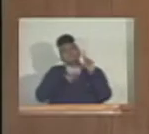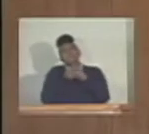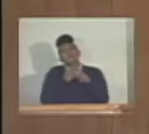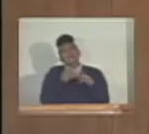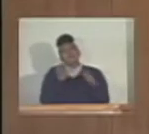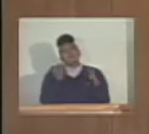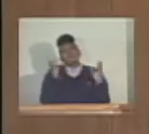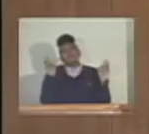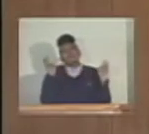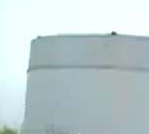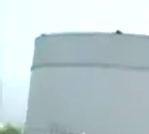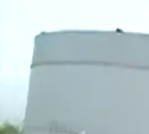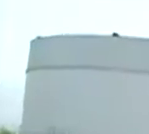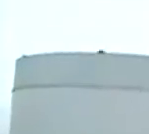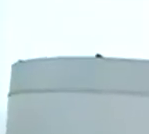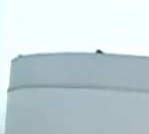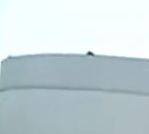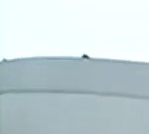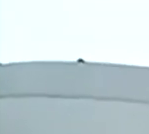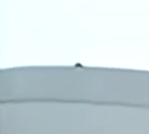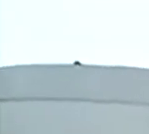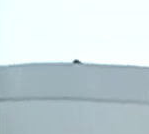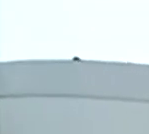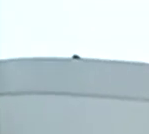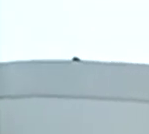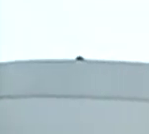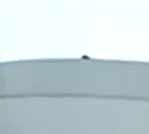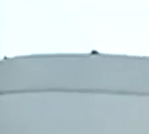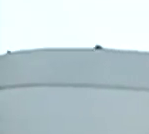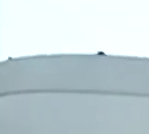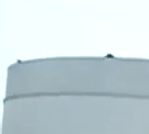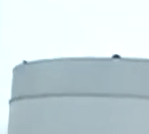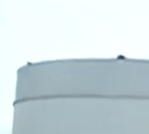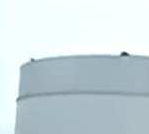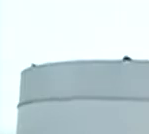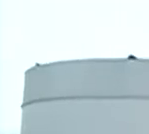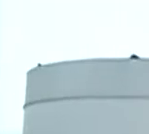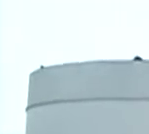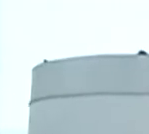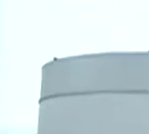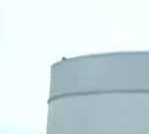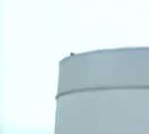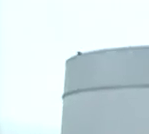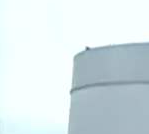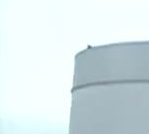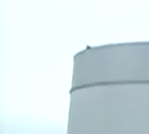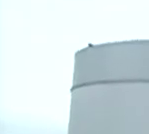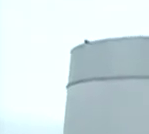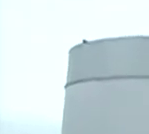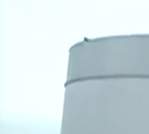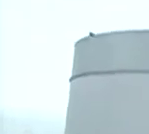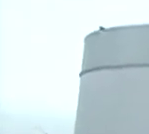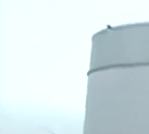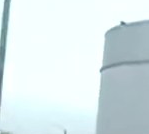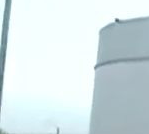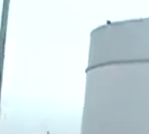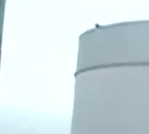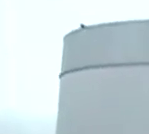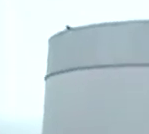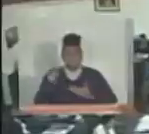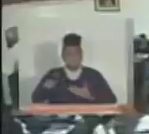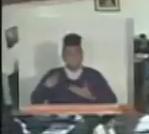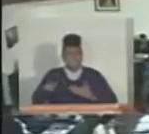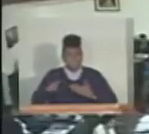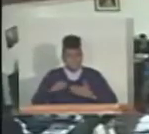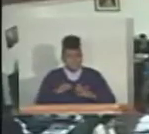our energy security. Dr. Wheatley adds that steps are being taken by the Jamaican government to secure the assets of